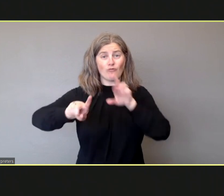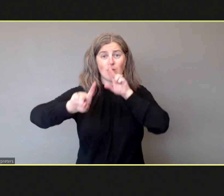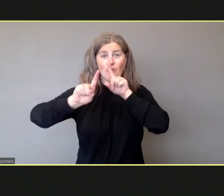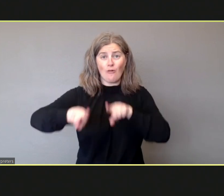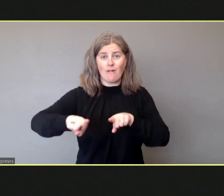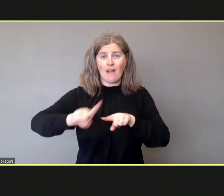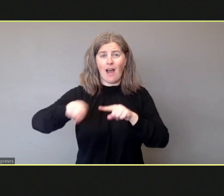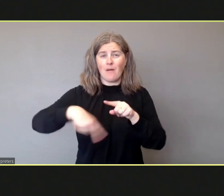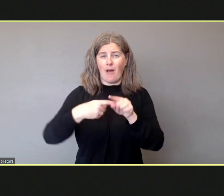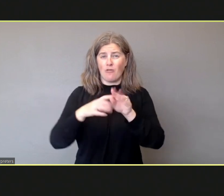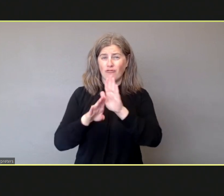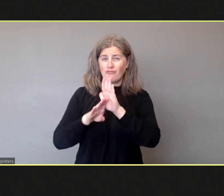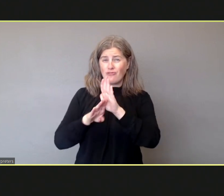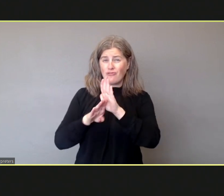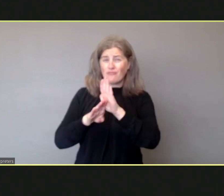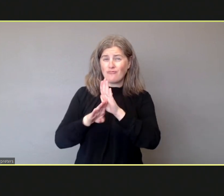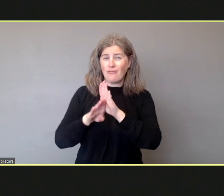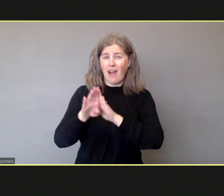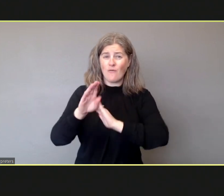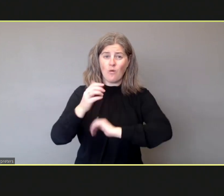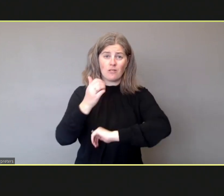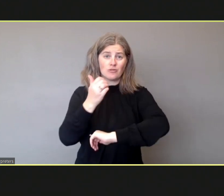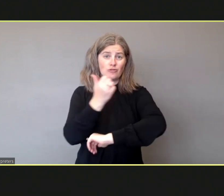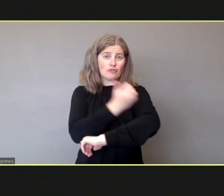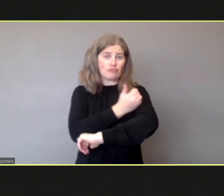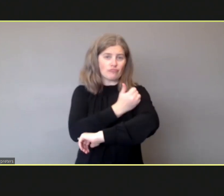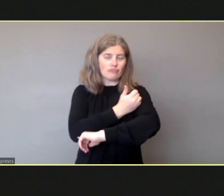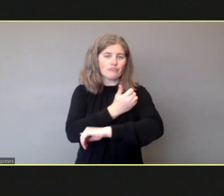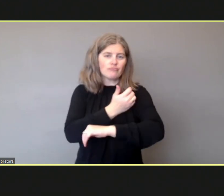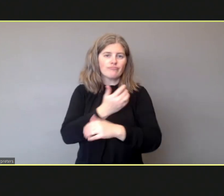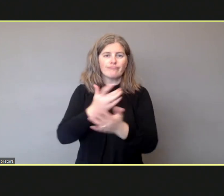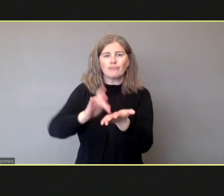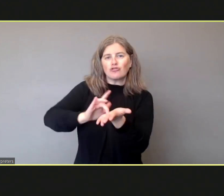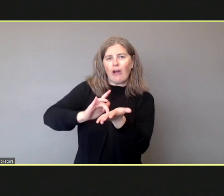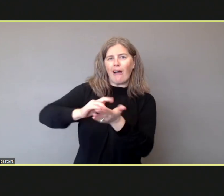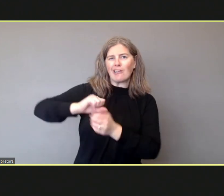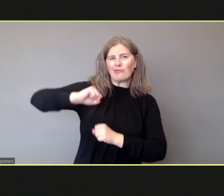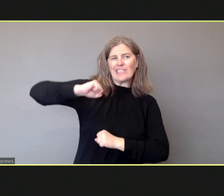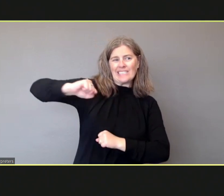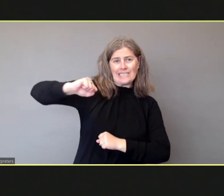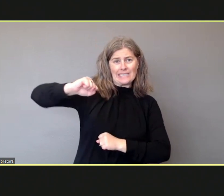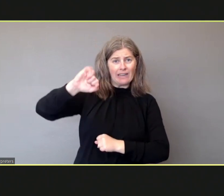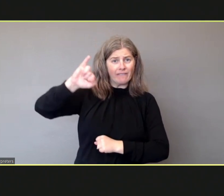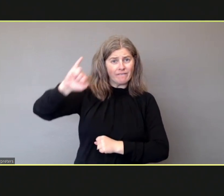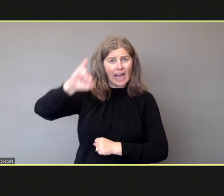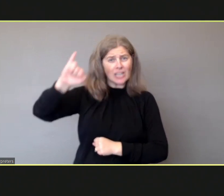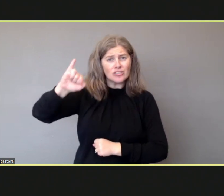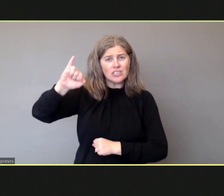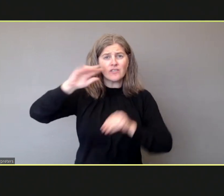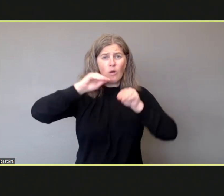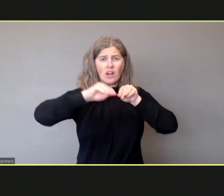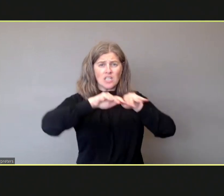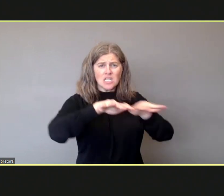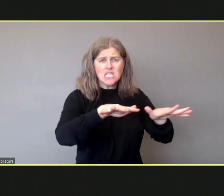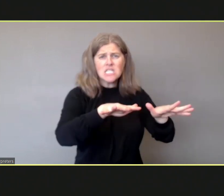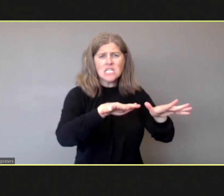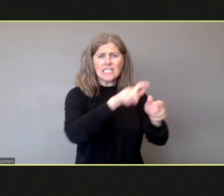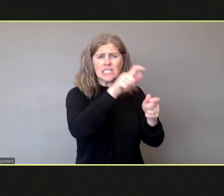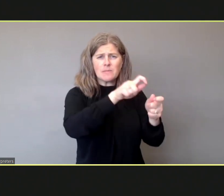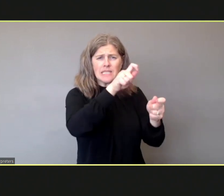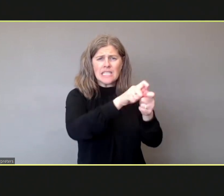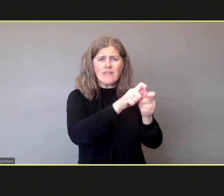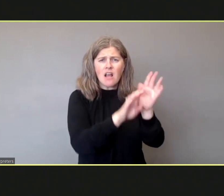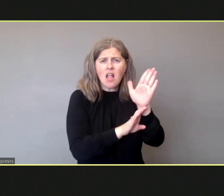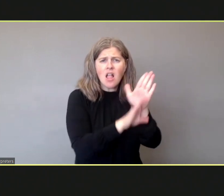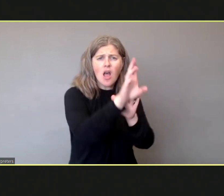the rise in drug-resistant infections during the pandemic for hospitals, a particular spike in nursing homes,